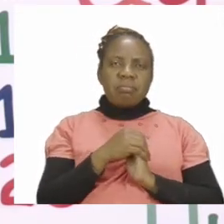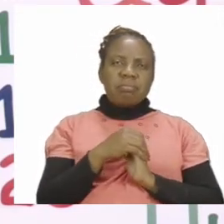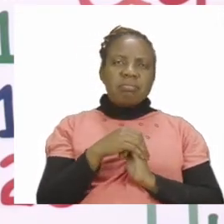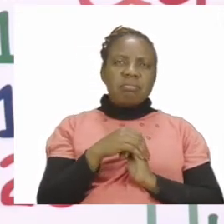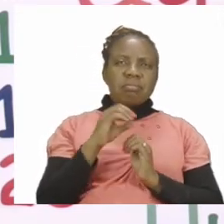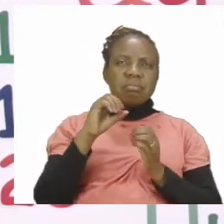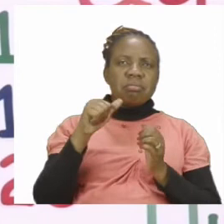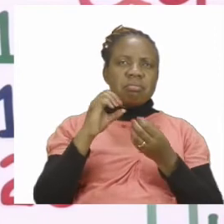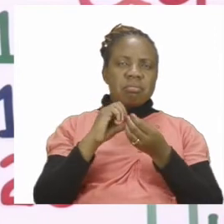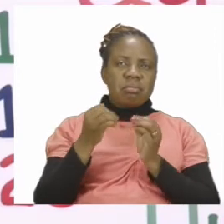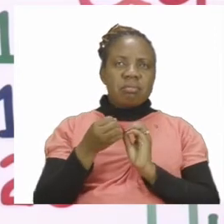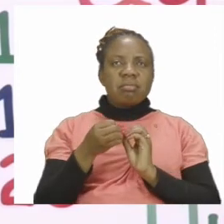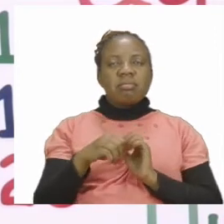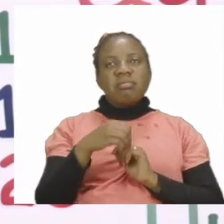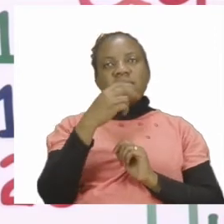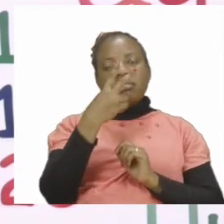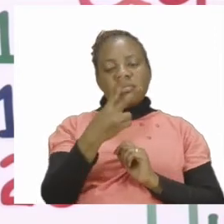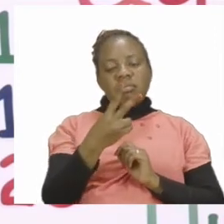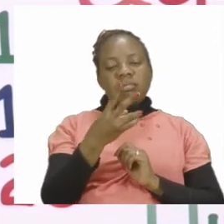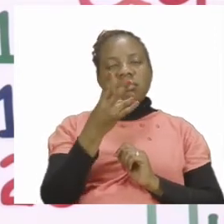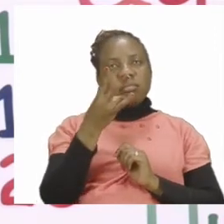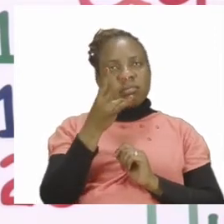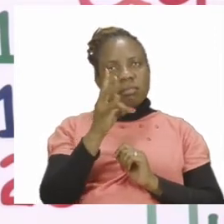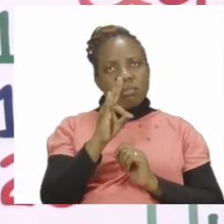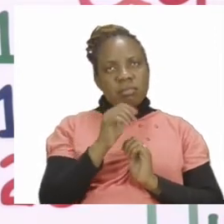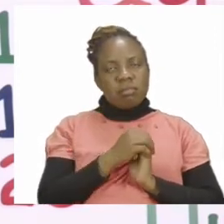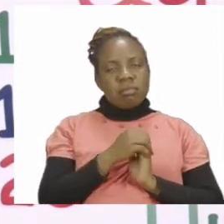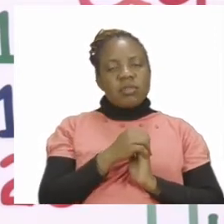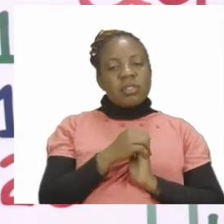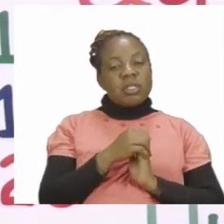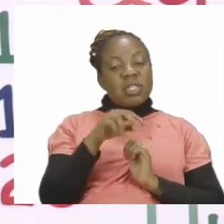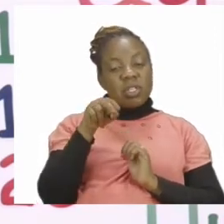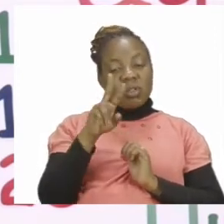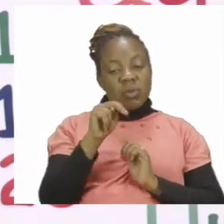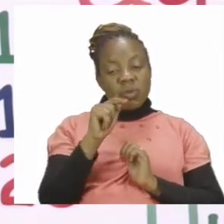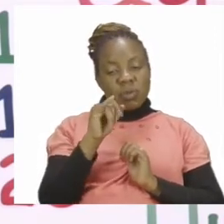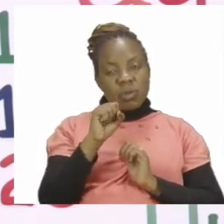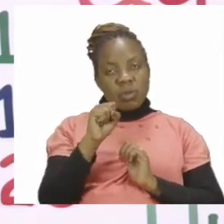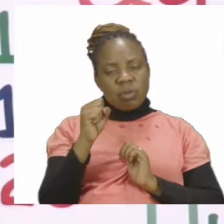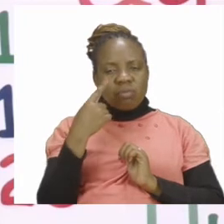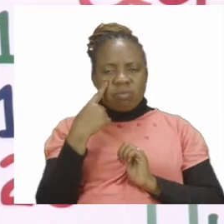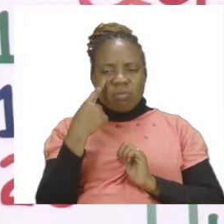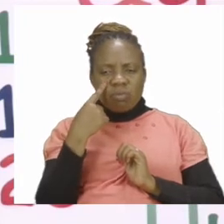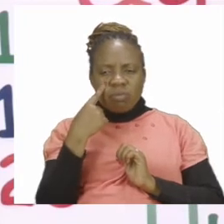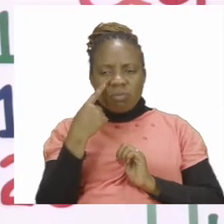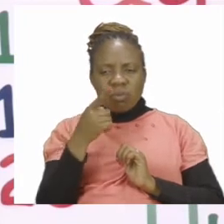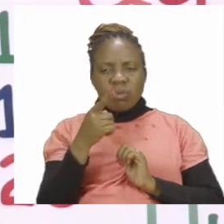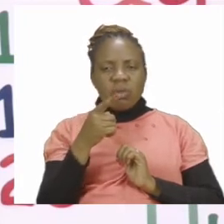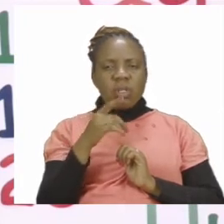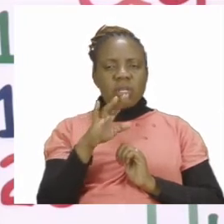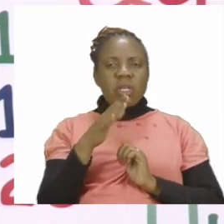27. We have to round off to the nearest 10. So remember, our